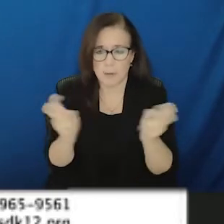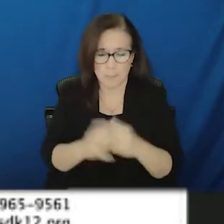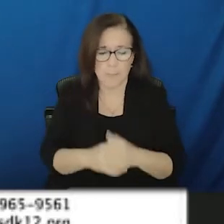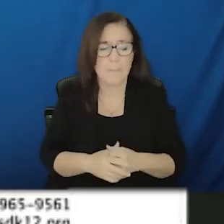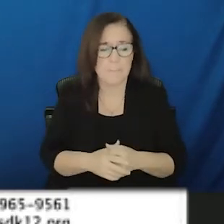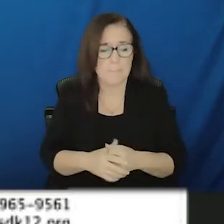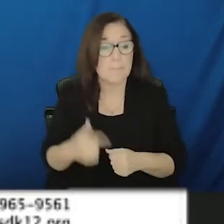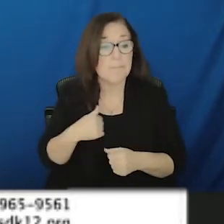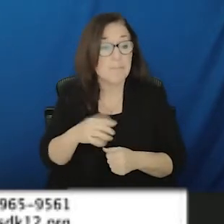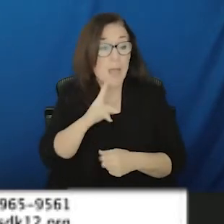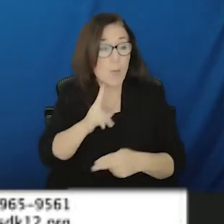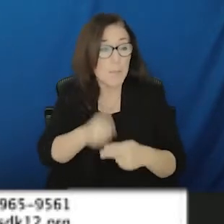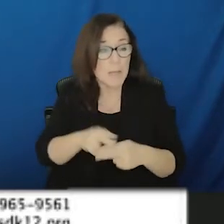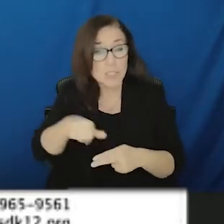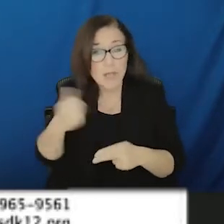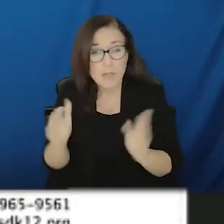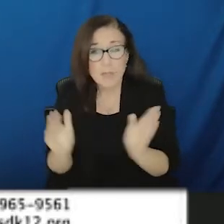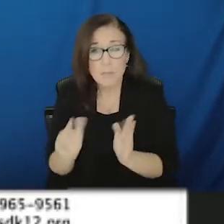a slight change